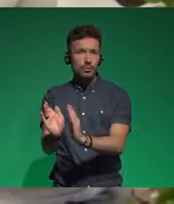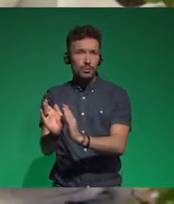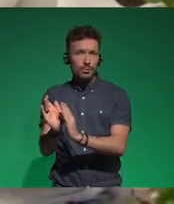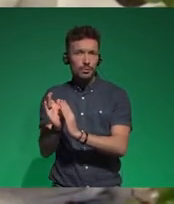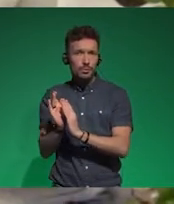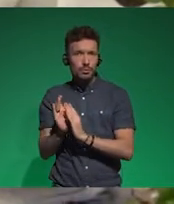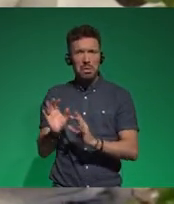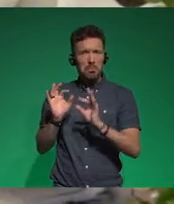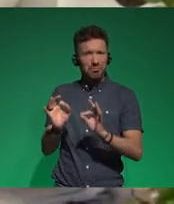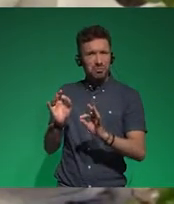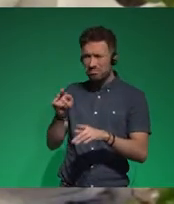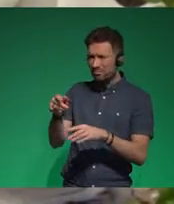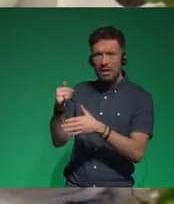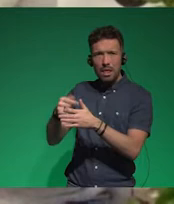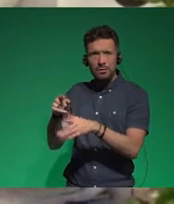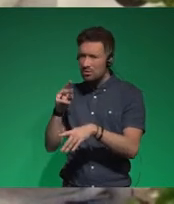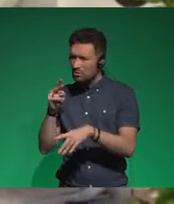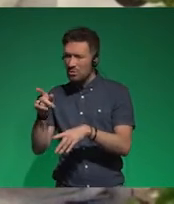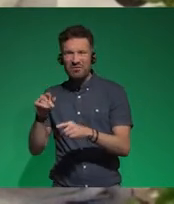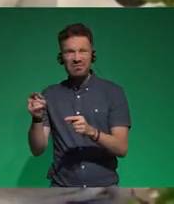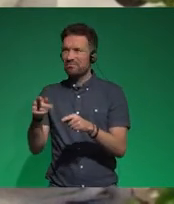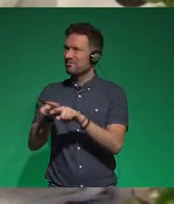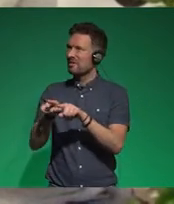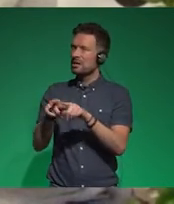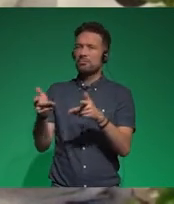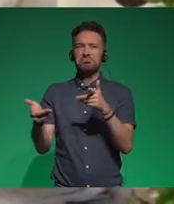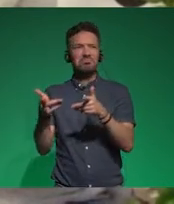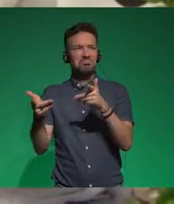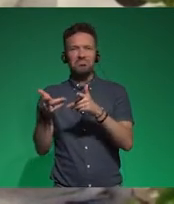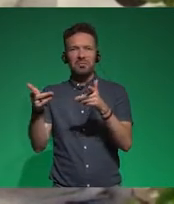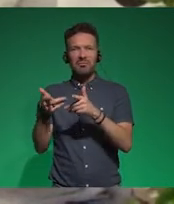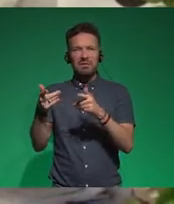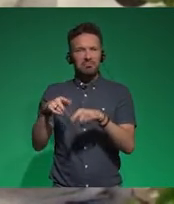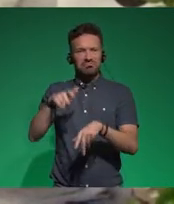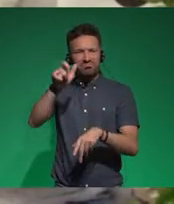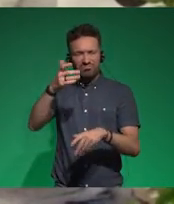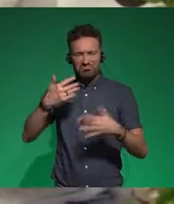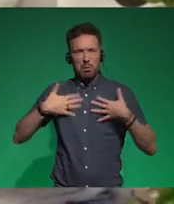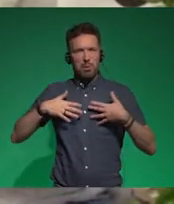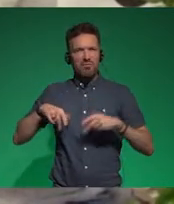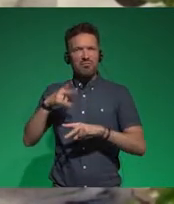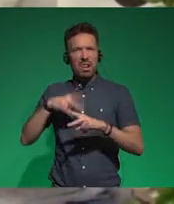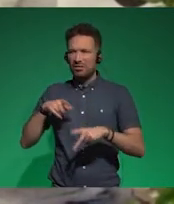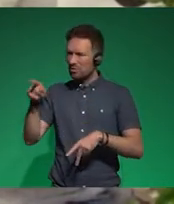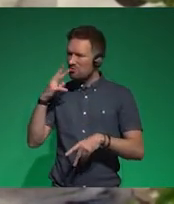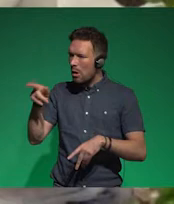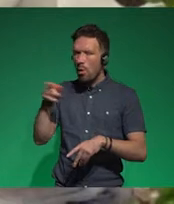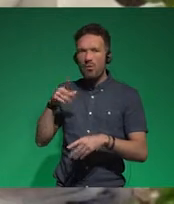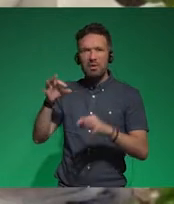an injury on the body, and at the very end, the pointing is